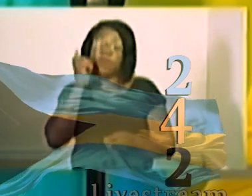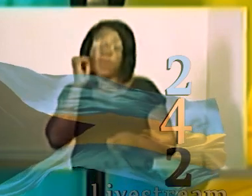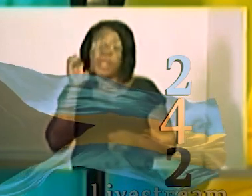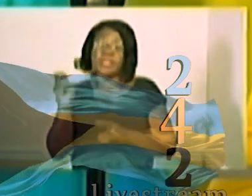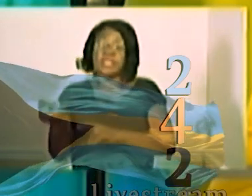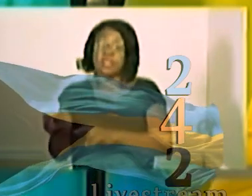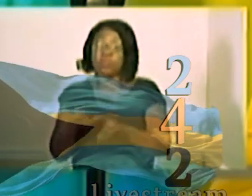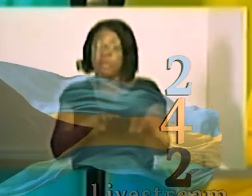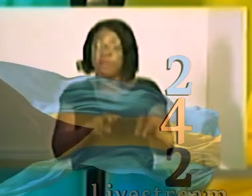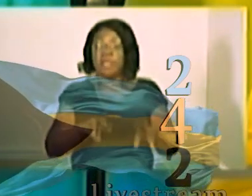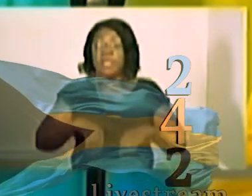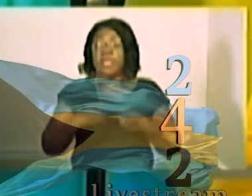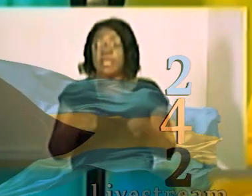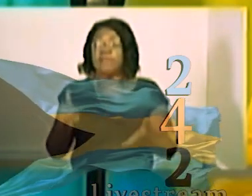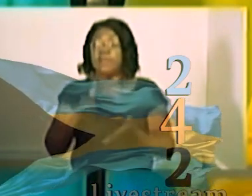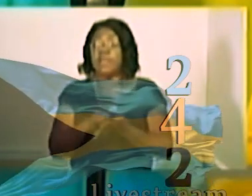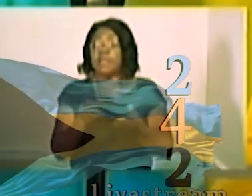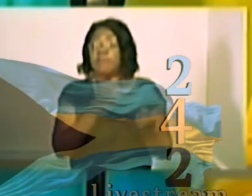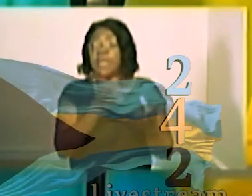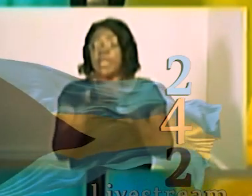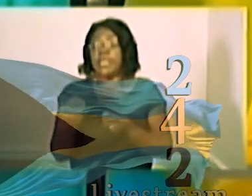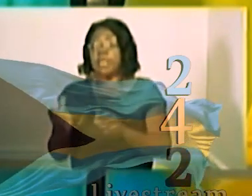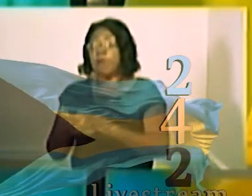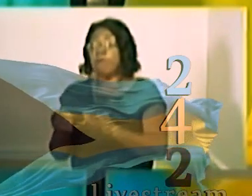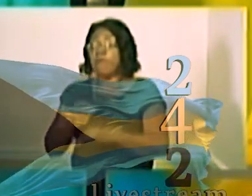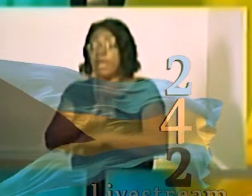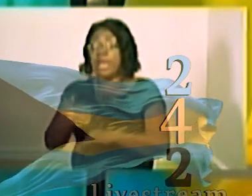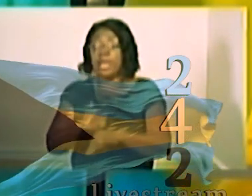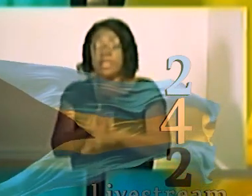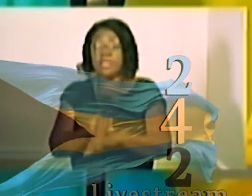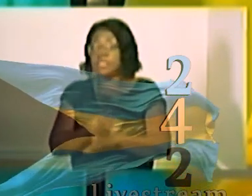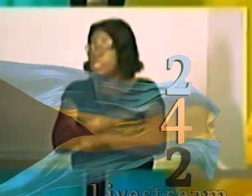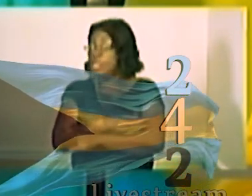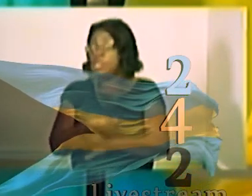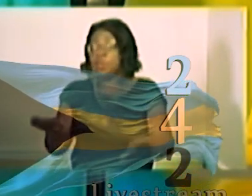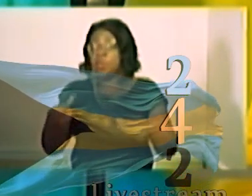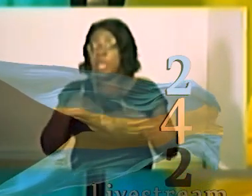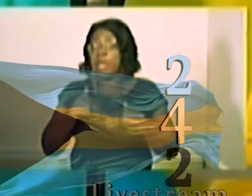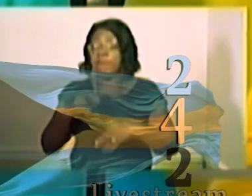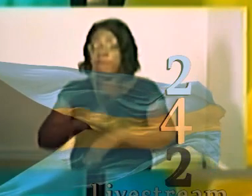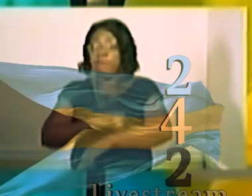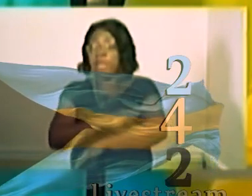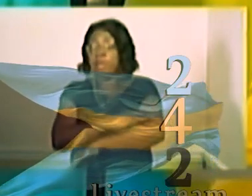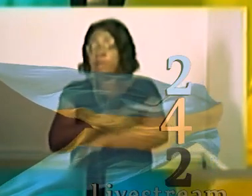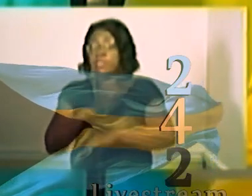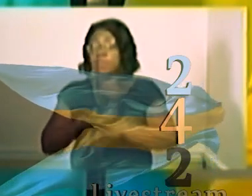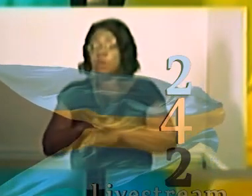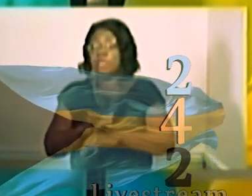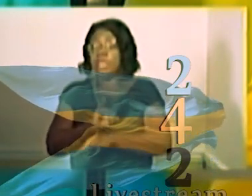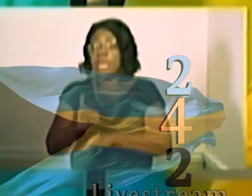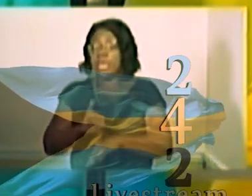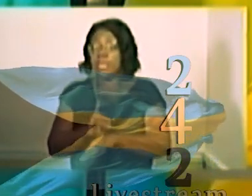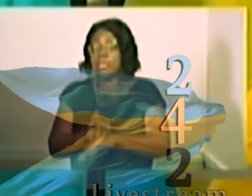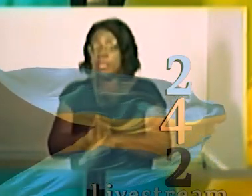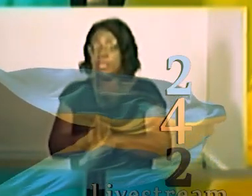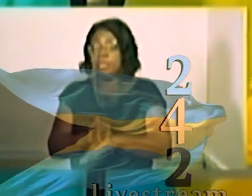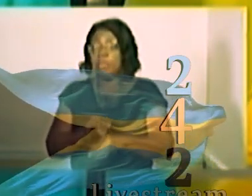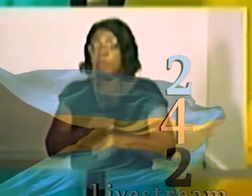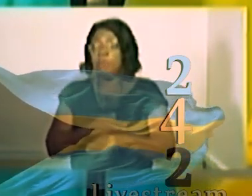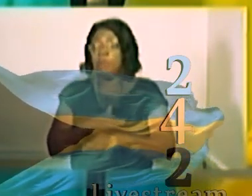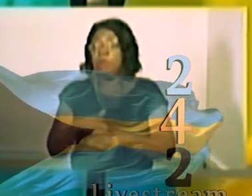that many of our islands did not have exposure to COVID over an extended period of